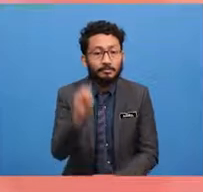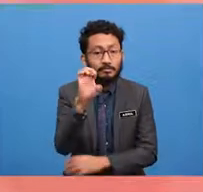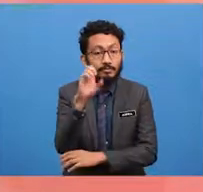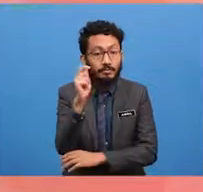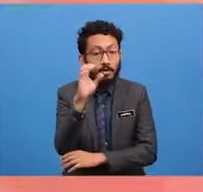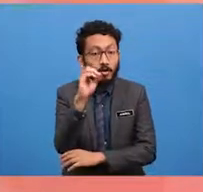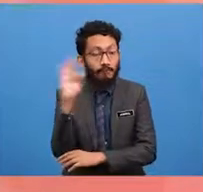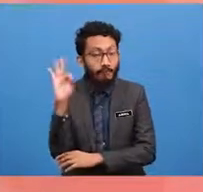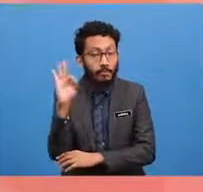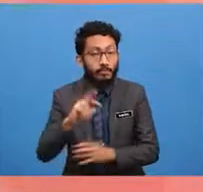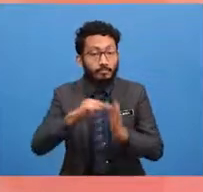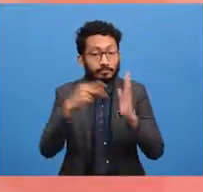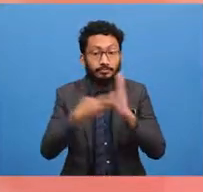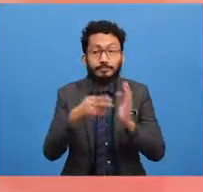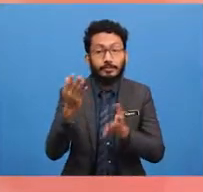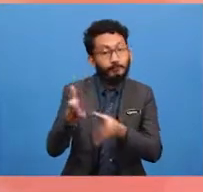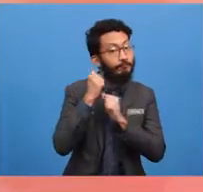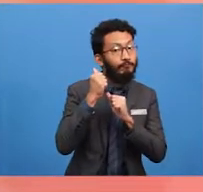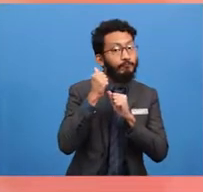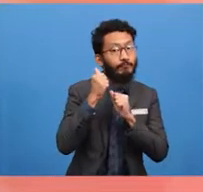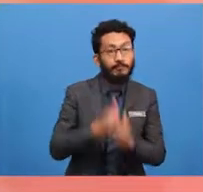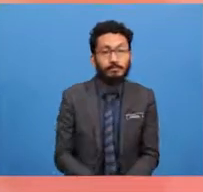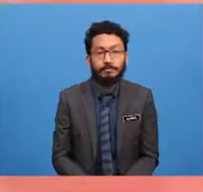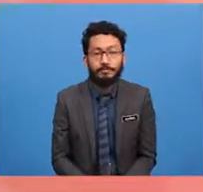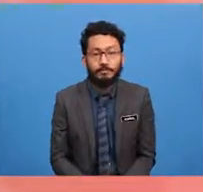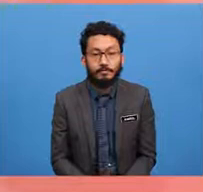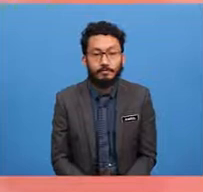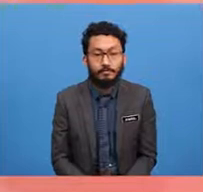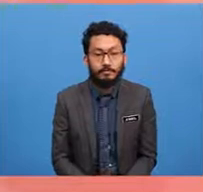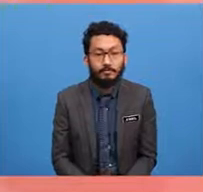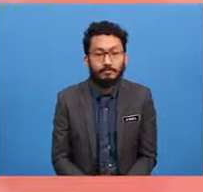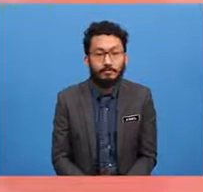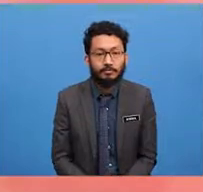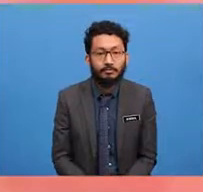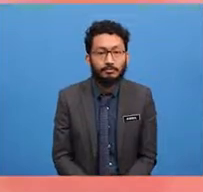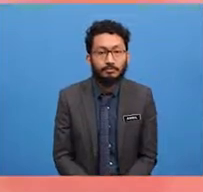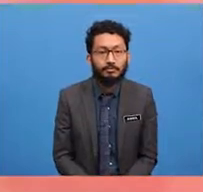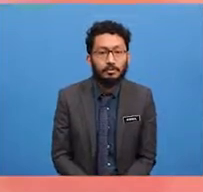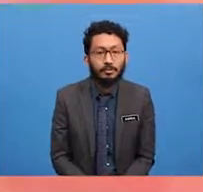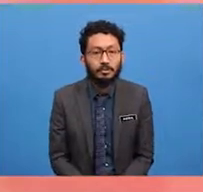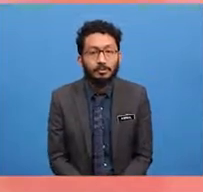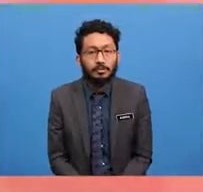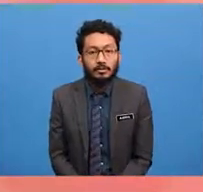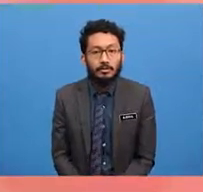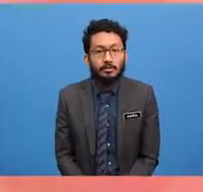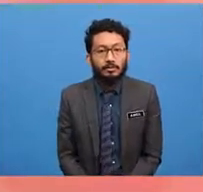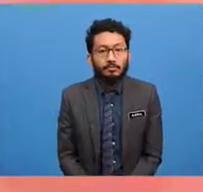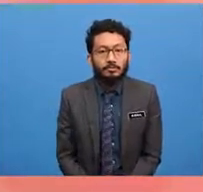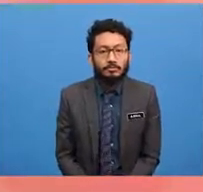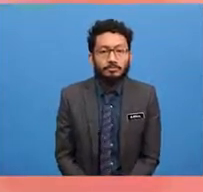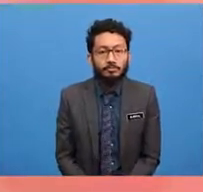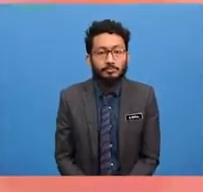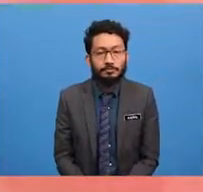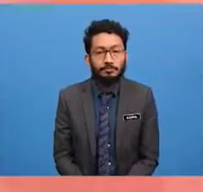Set off means leave. Take off and touch down are the most dangerous parts of a